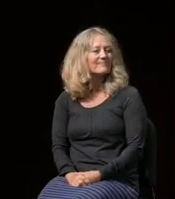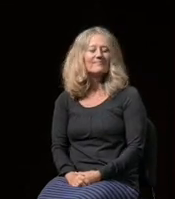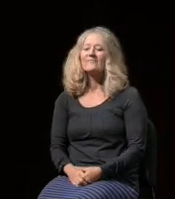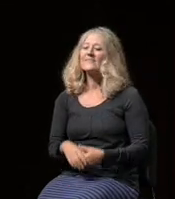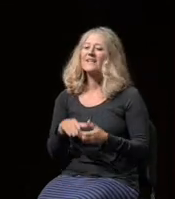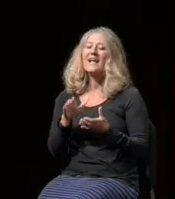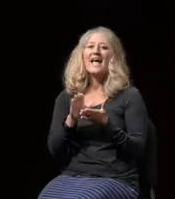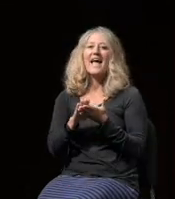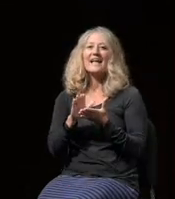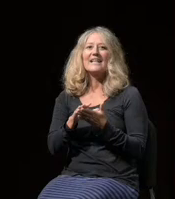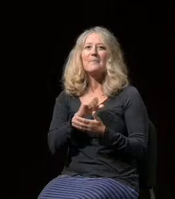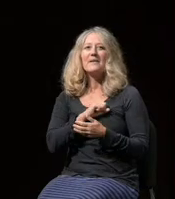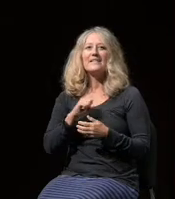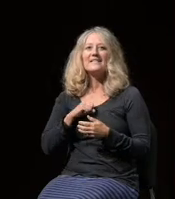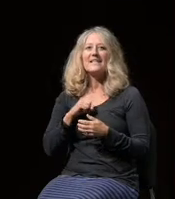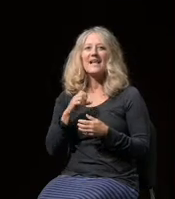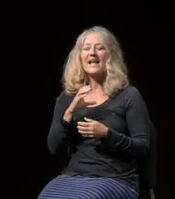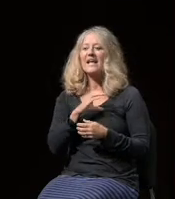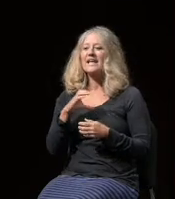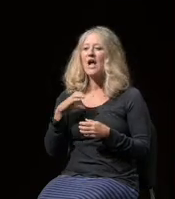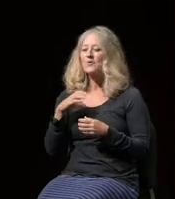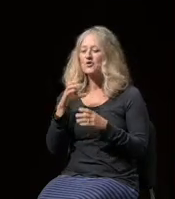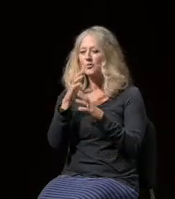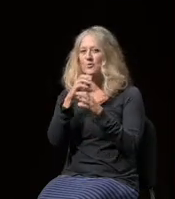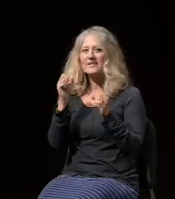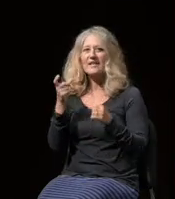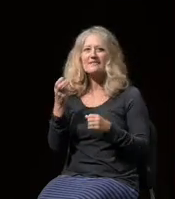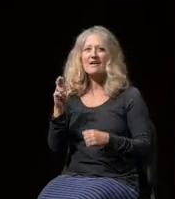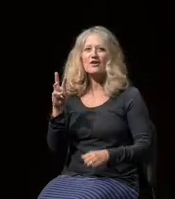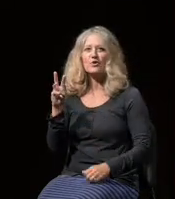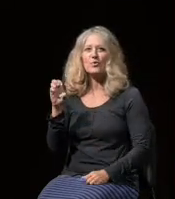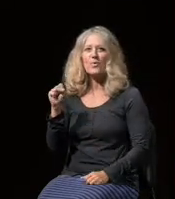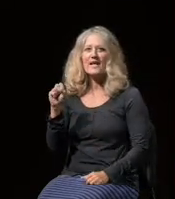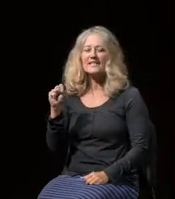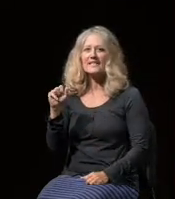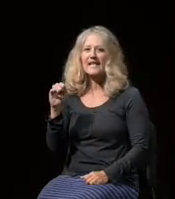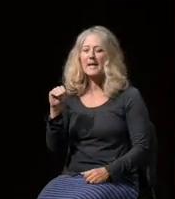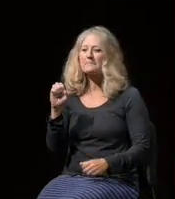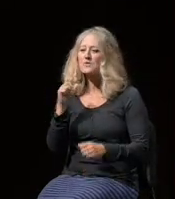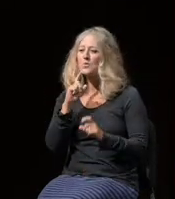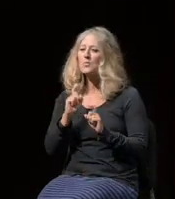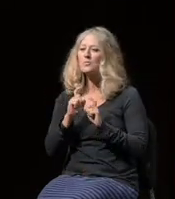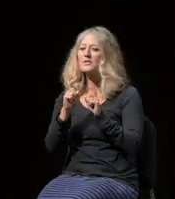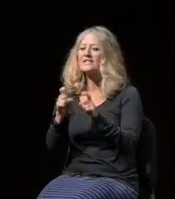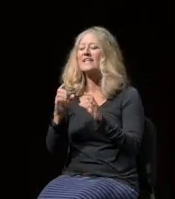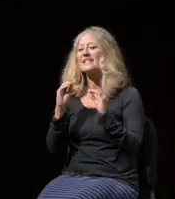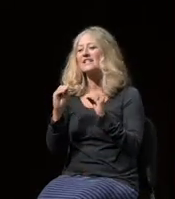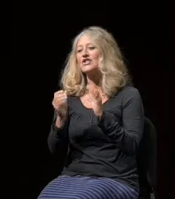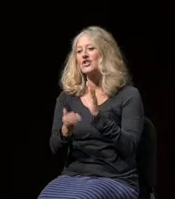Academic Senate Council President Dr. Wes Sims will present the Teaching Excellence Award.